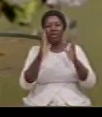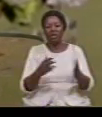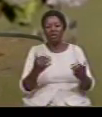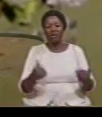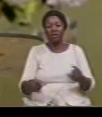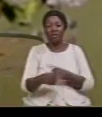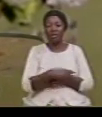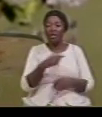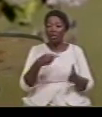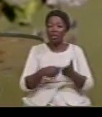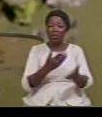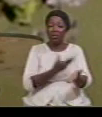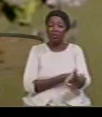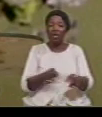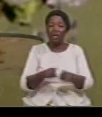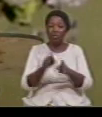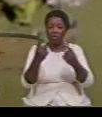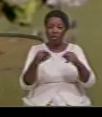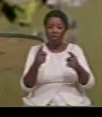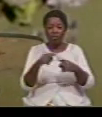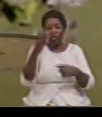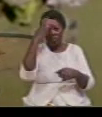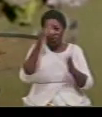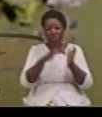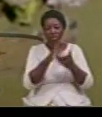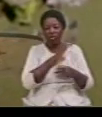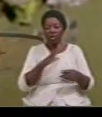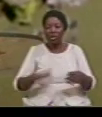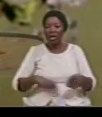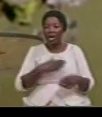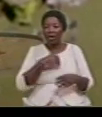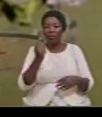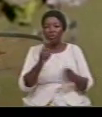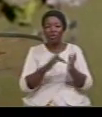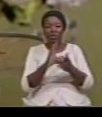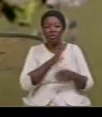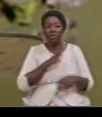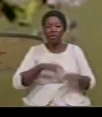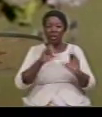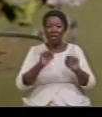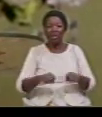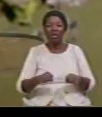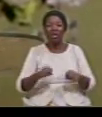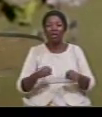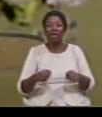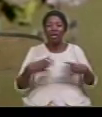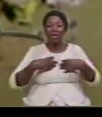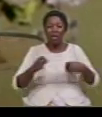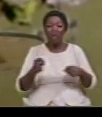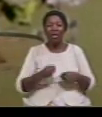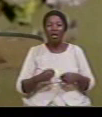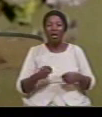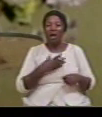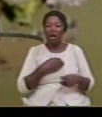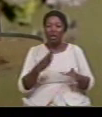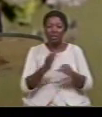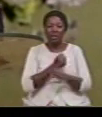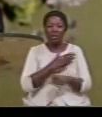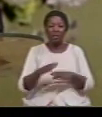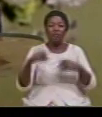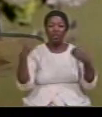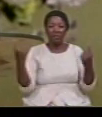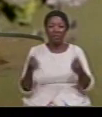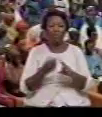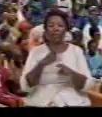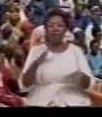you come to sinner, come to Jesus, and only Jesus can heal. It is very certain. As you come today, you'll be healed